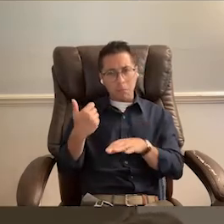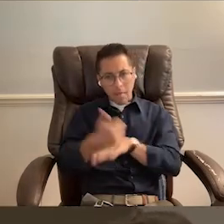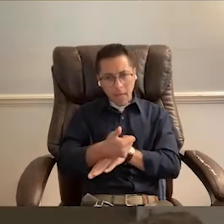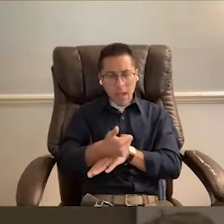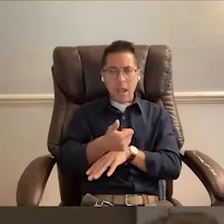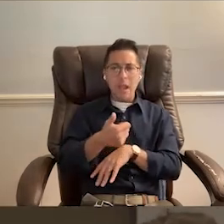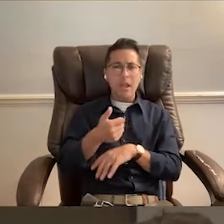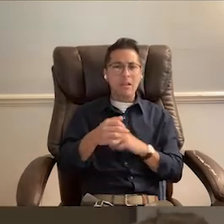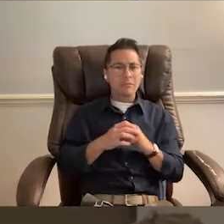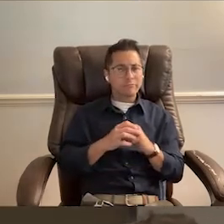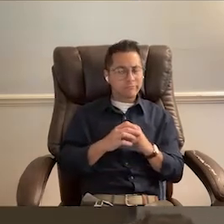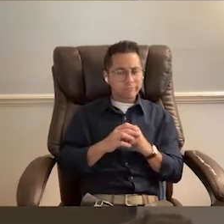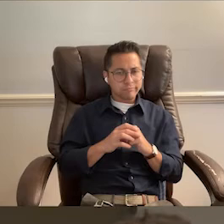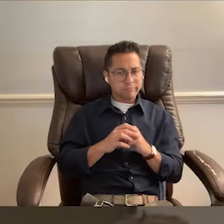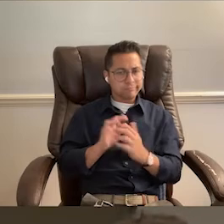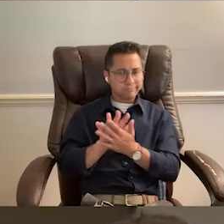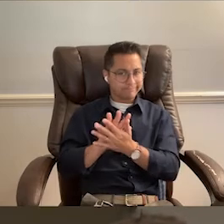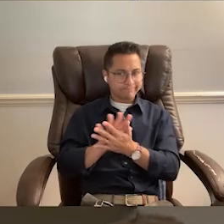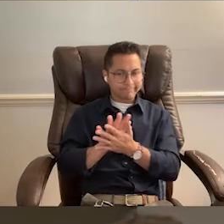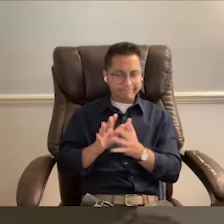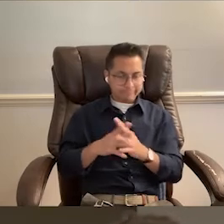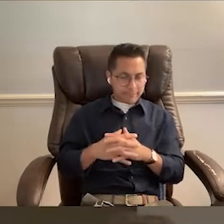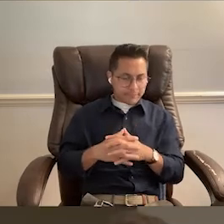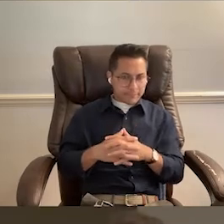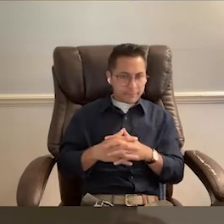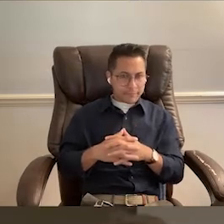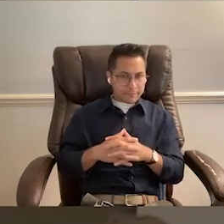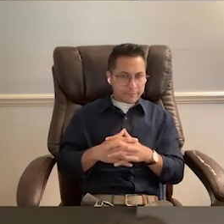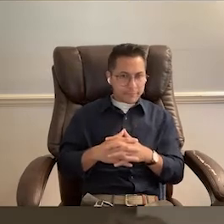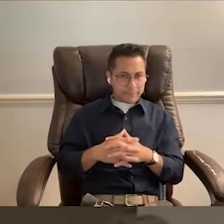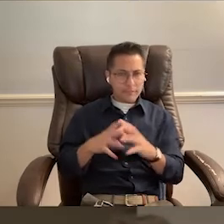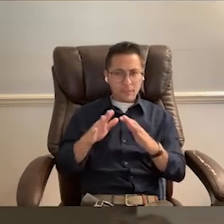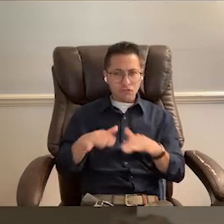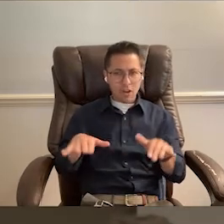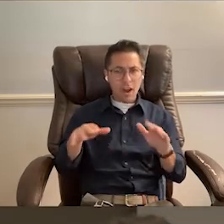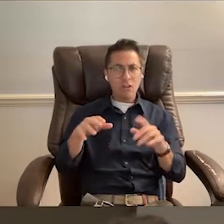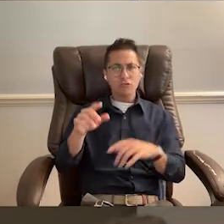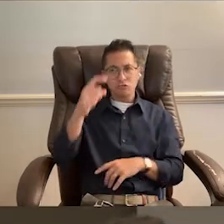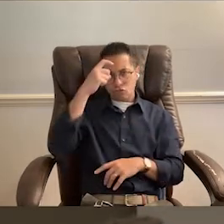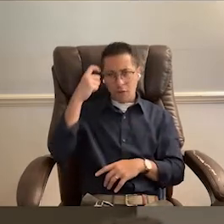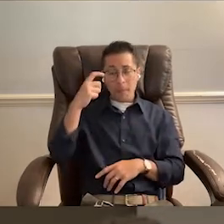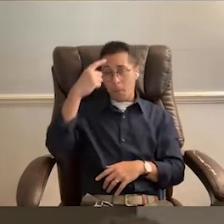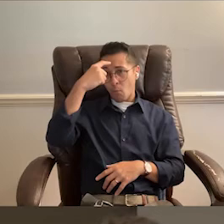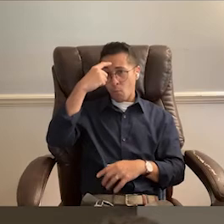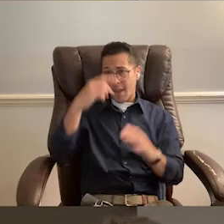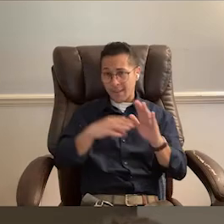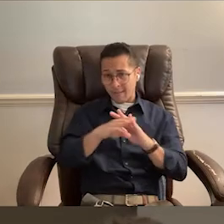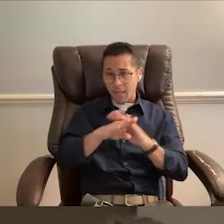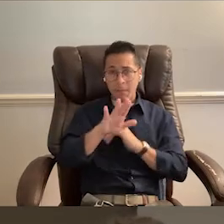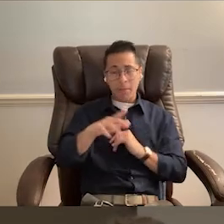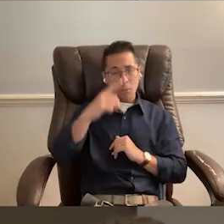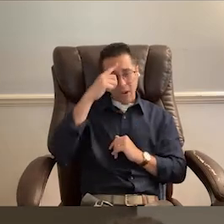This refers to thought and feeling related to blame, estrangement, and memories of the traumatic event. Impact of